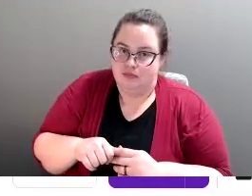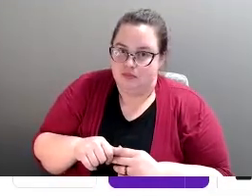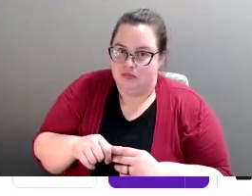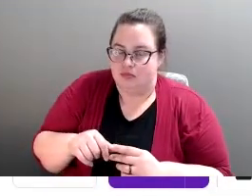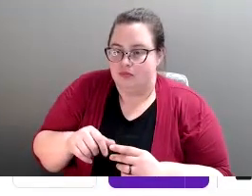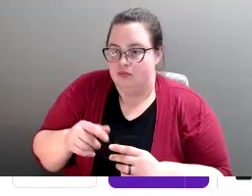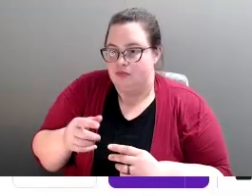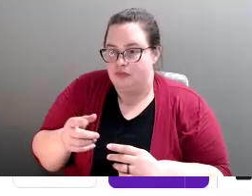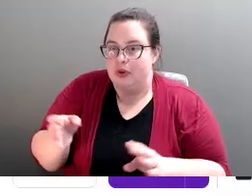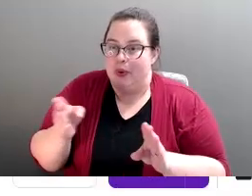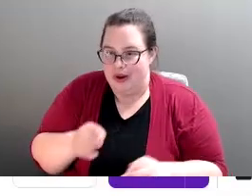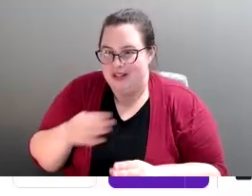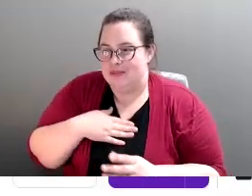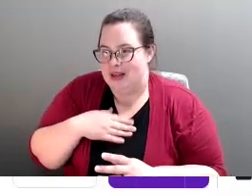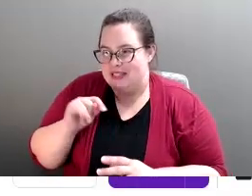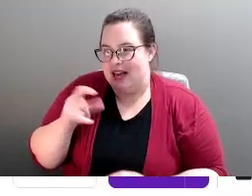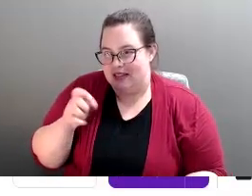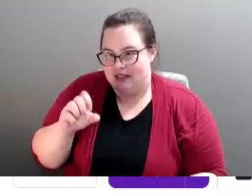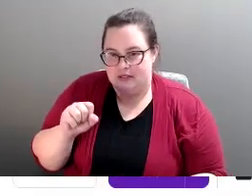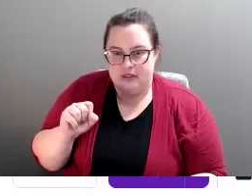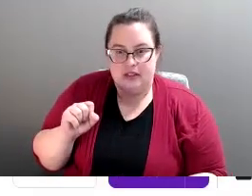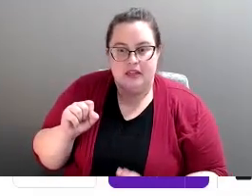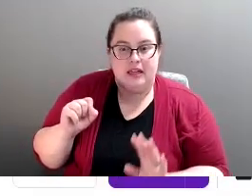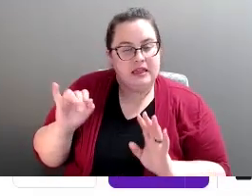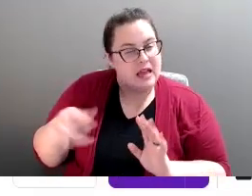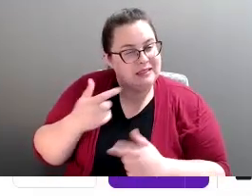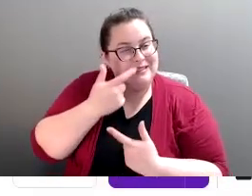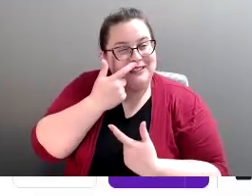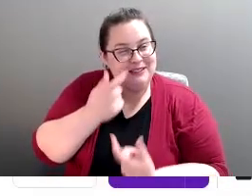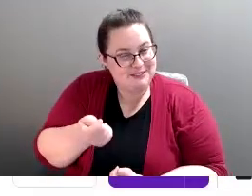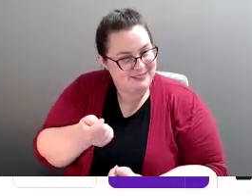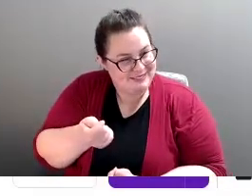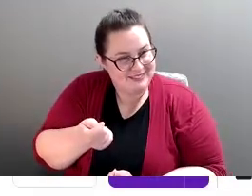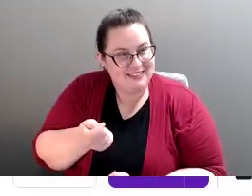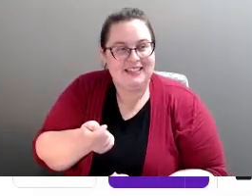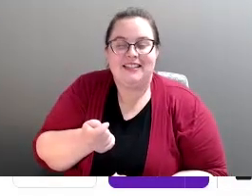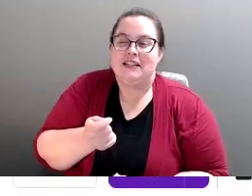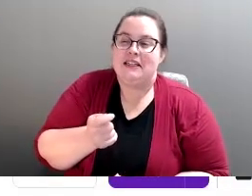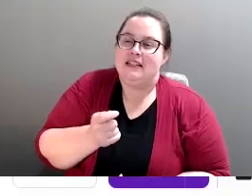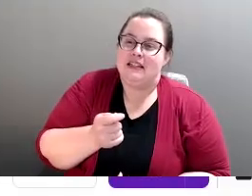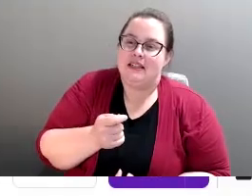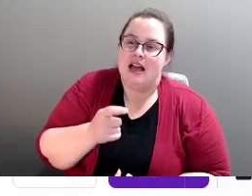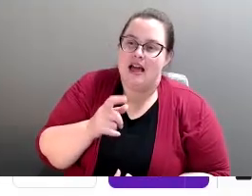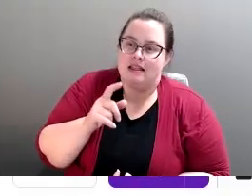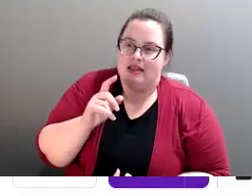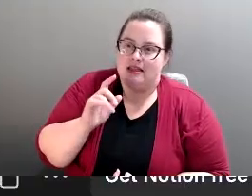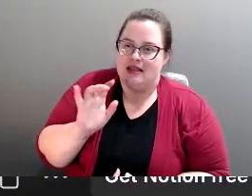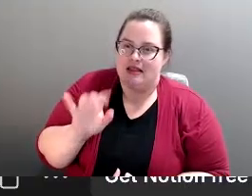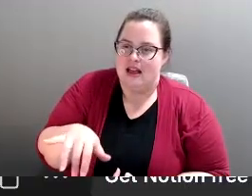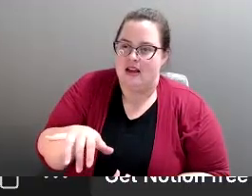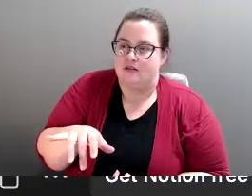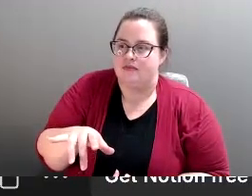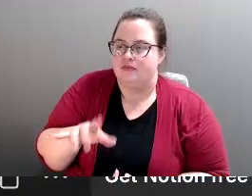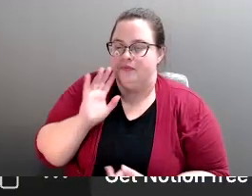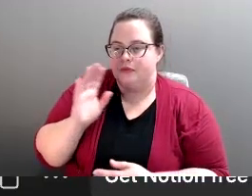detecting AI, organizing my taxes. Now, that's a really interesting one, right? Organize. So this is where, and I'll just pull this